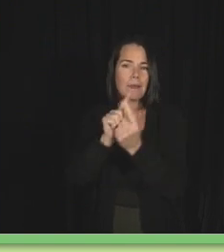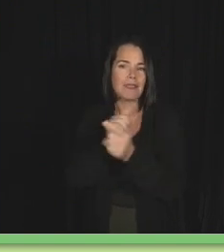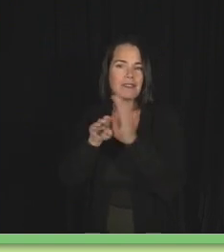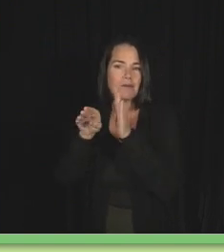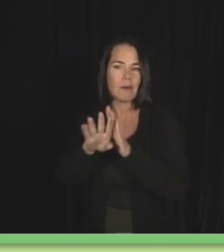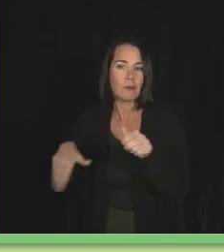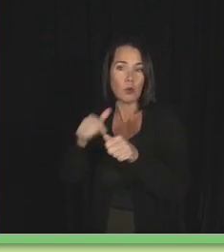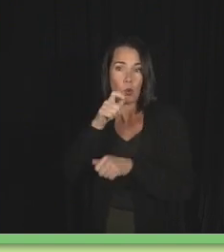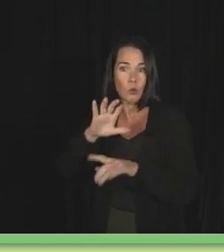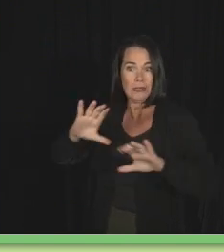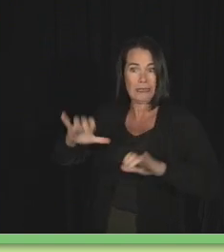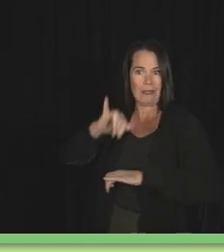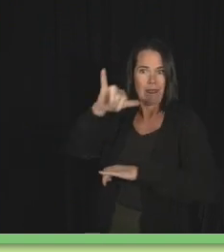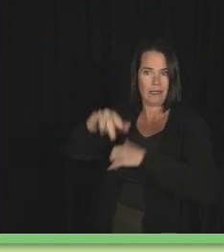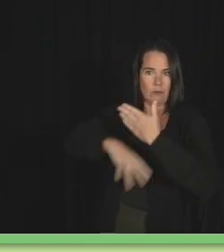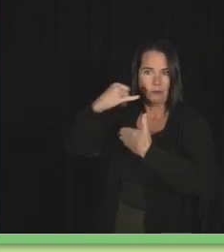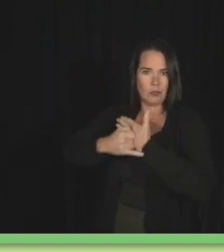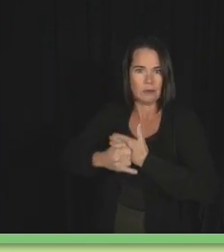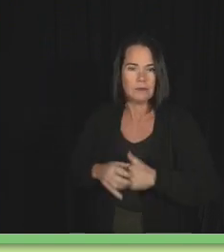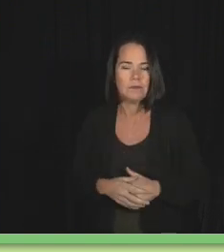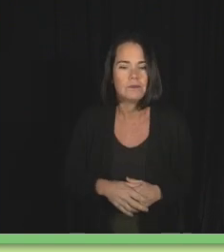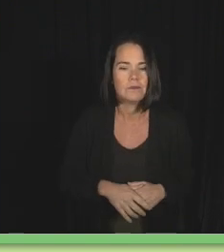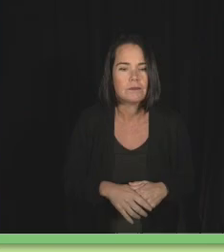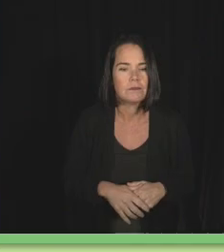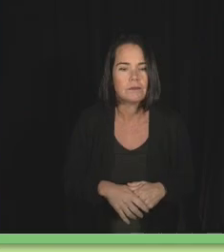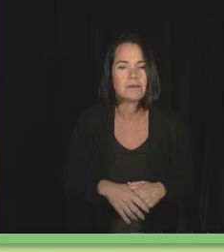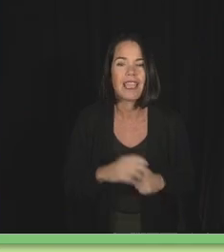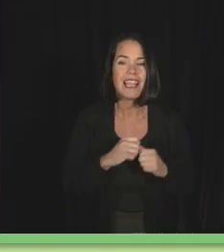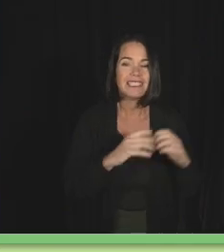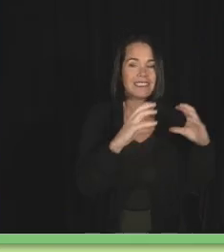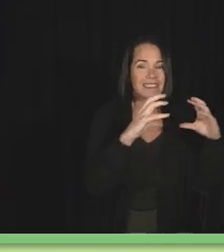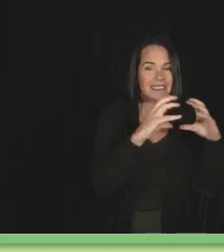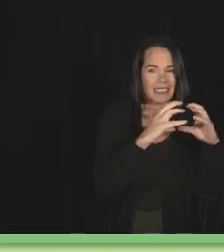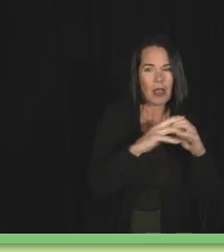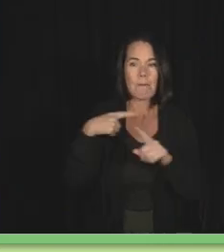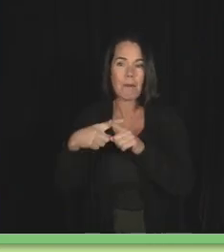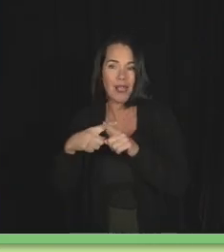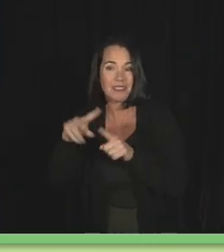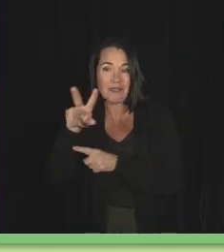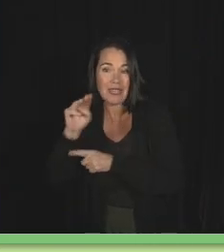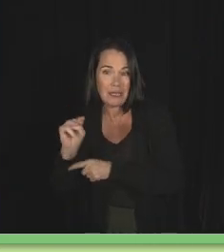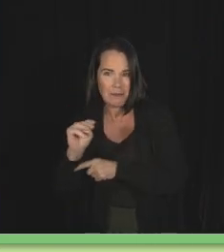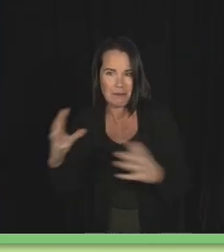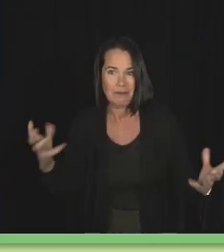this project. If the intersection of containers and virtualization excites you,